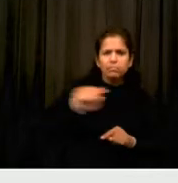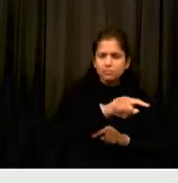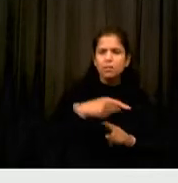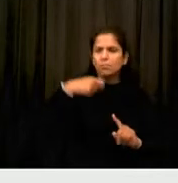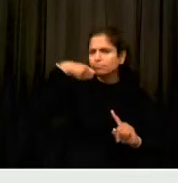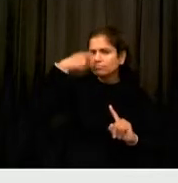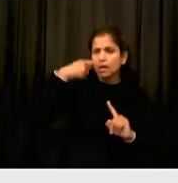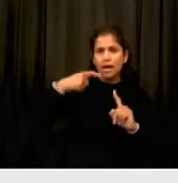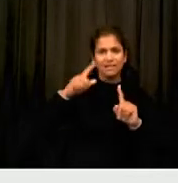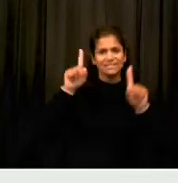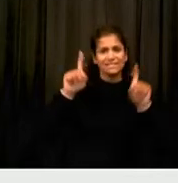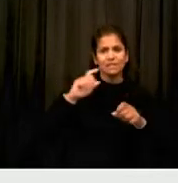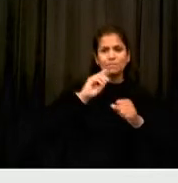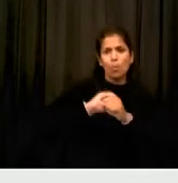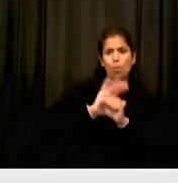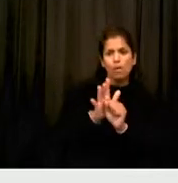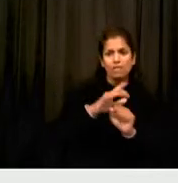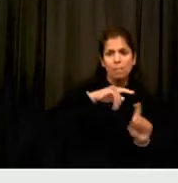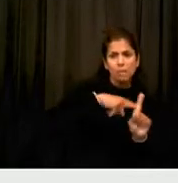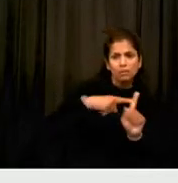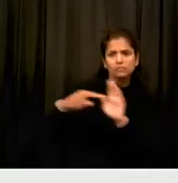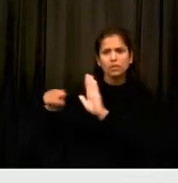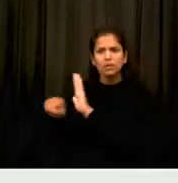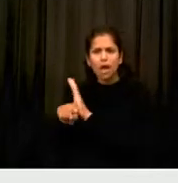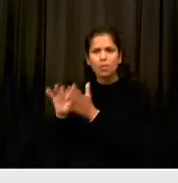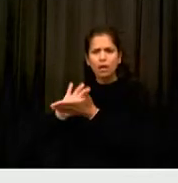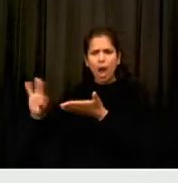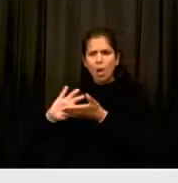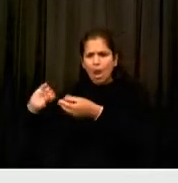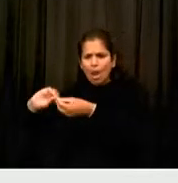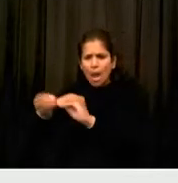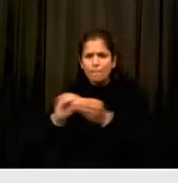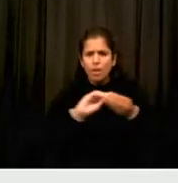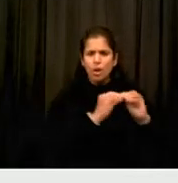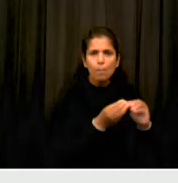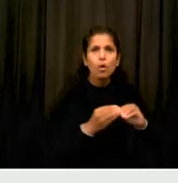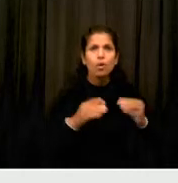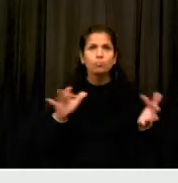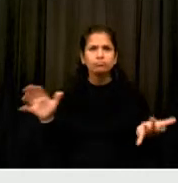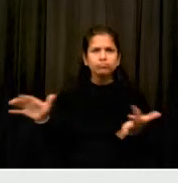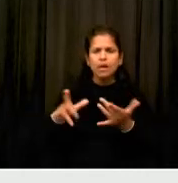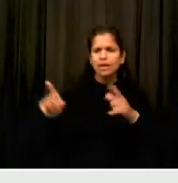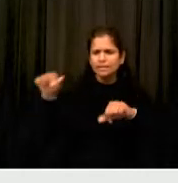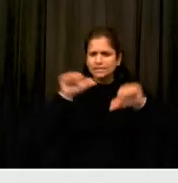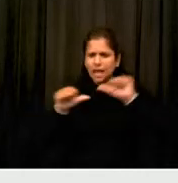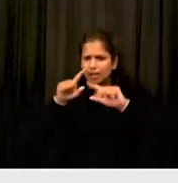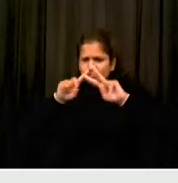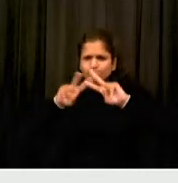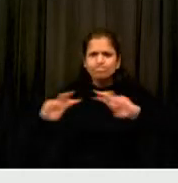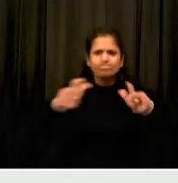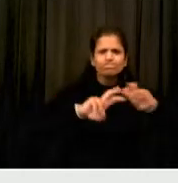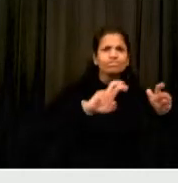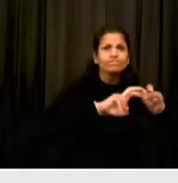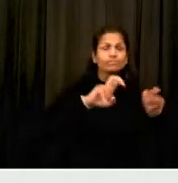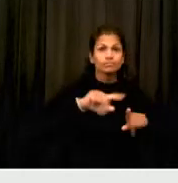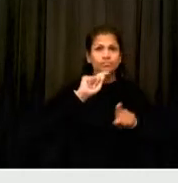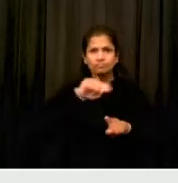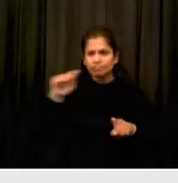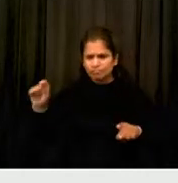The focus on data, the focus on science, real numbers, real results that tell us what we have to